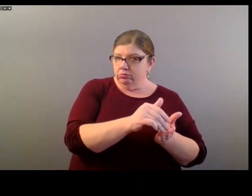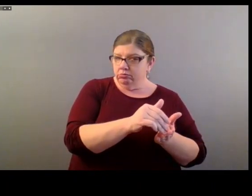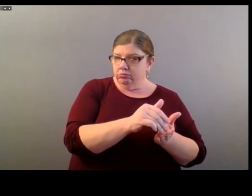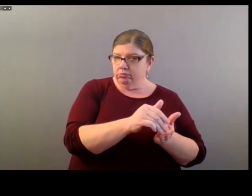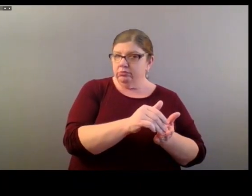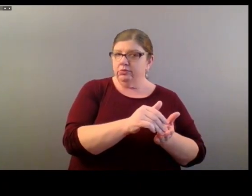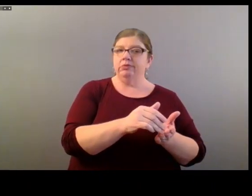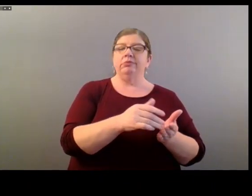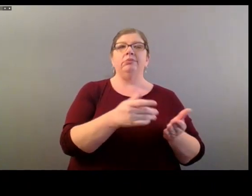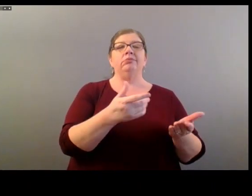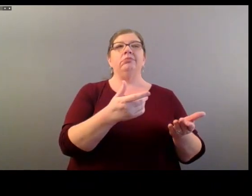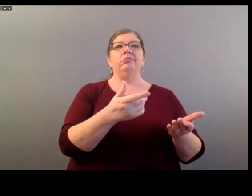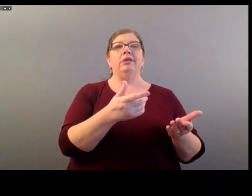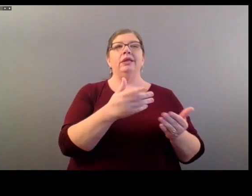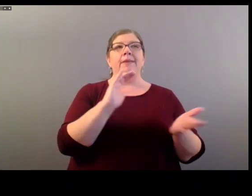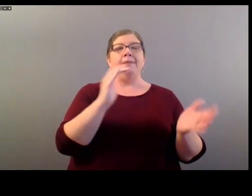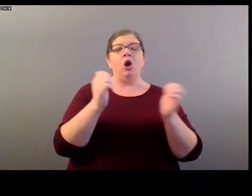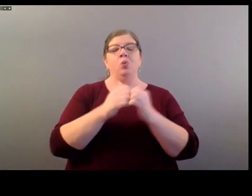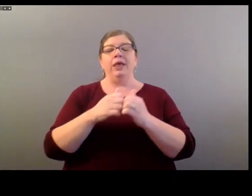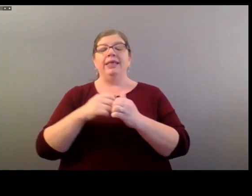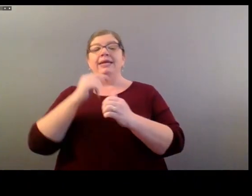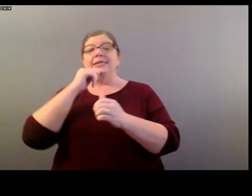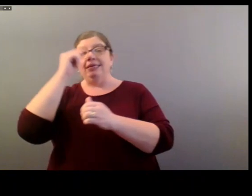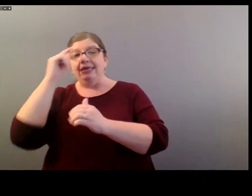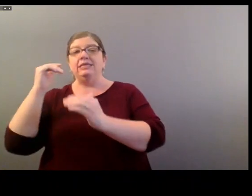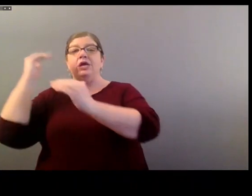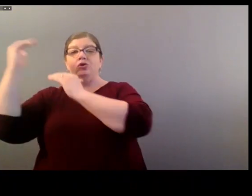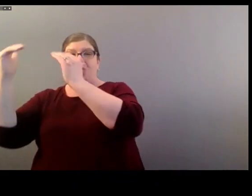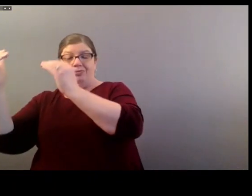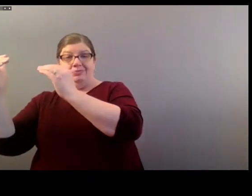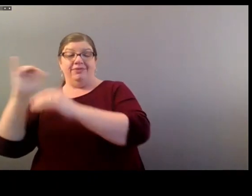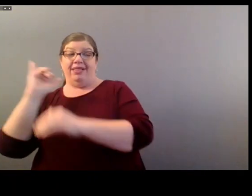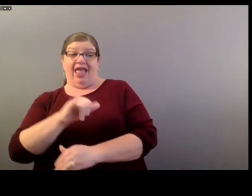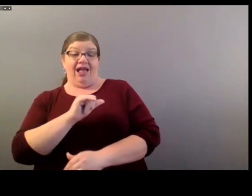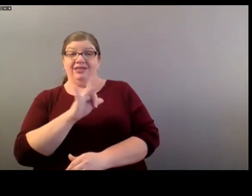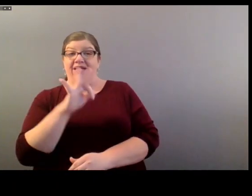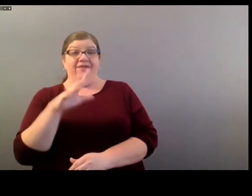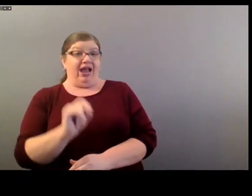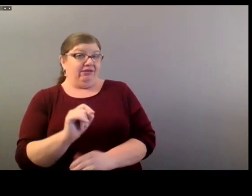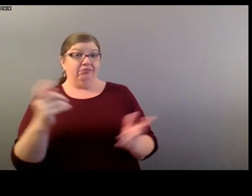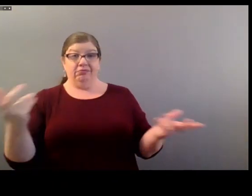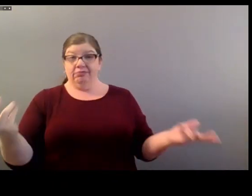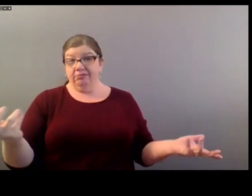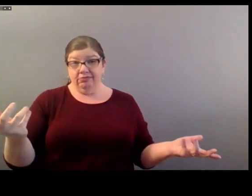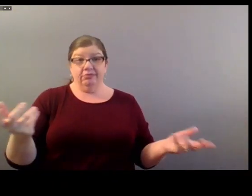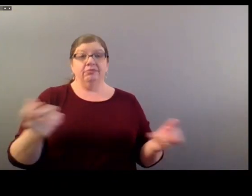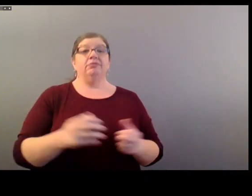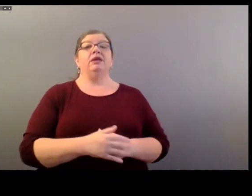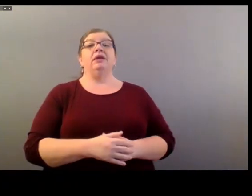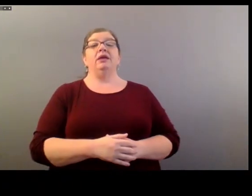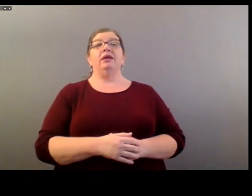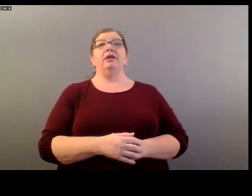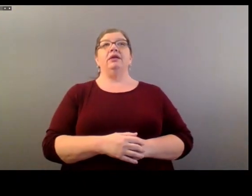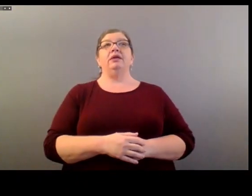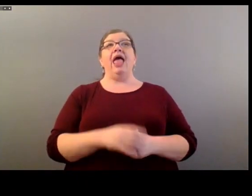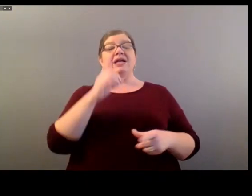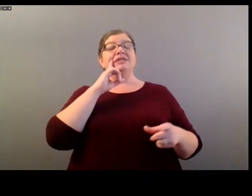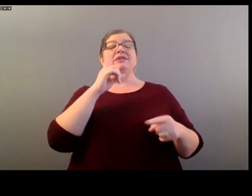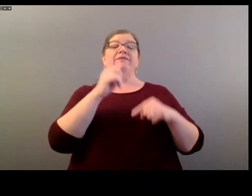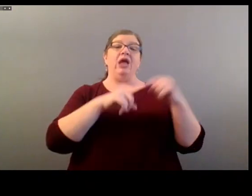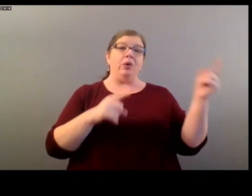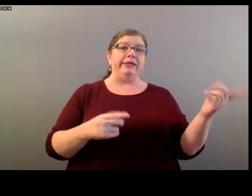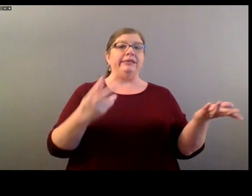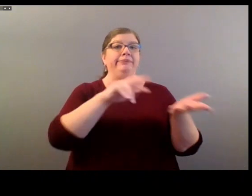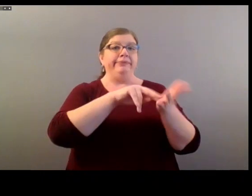adults or teenagers. That is a fact, and it has various reasons. So